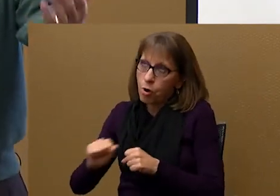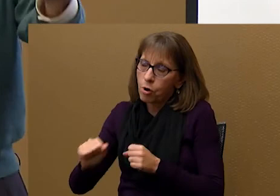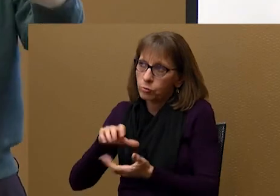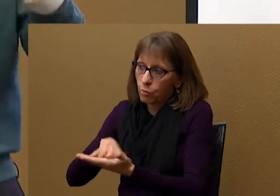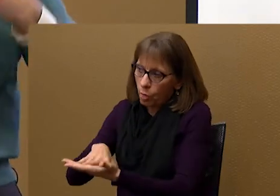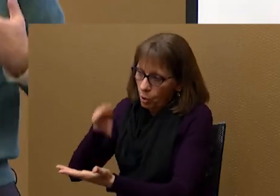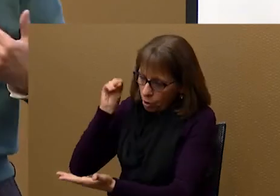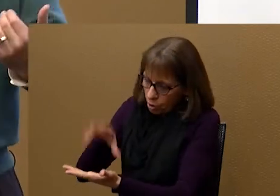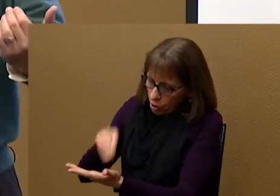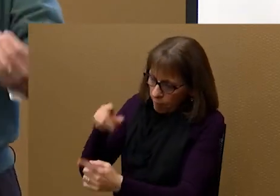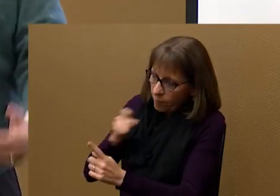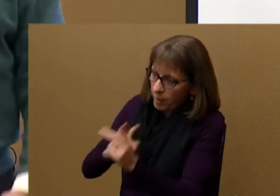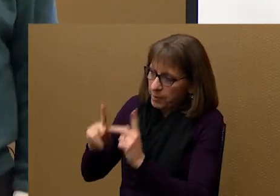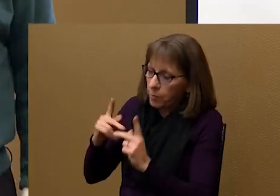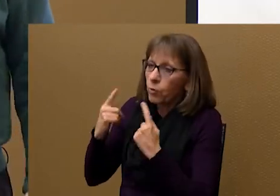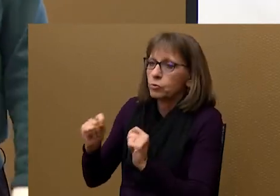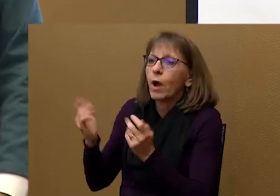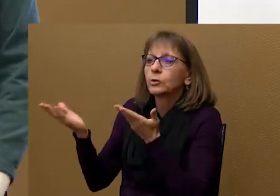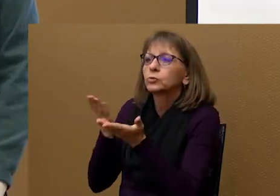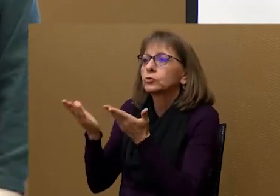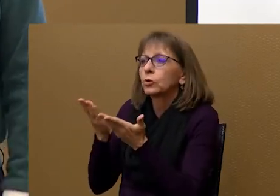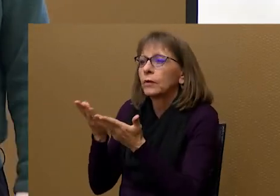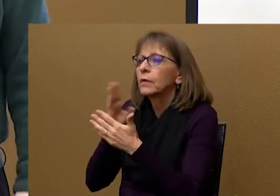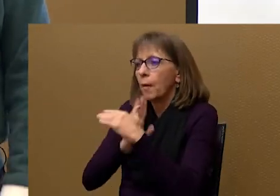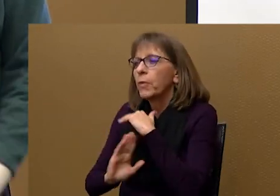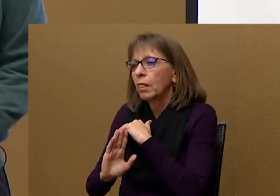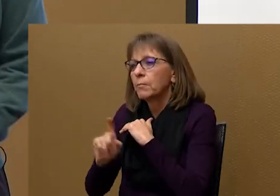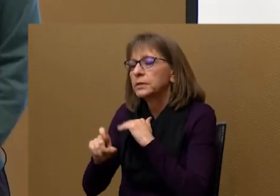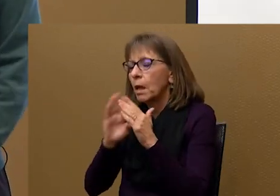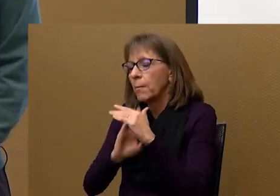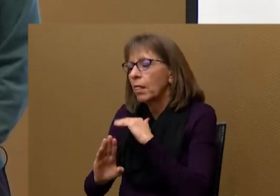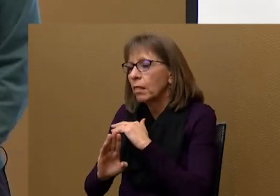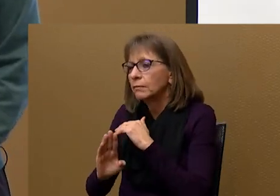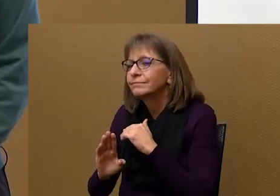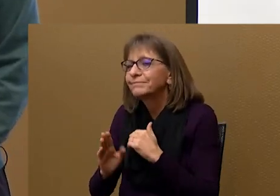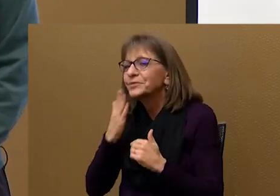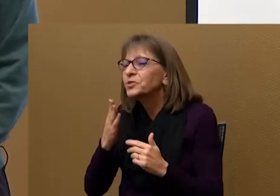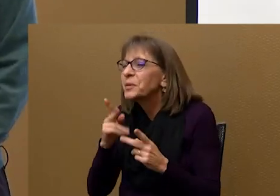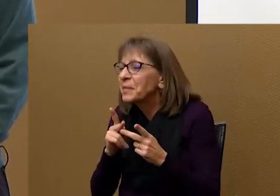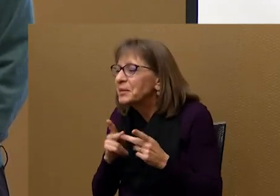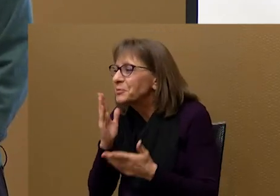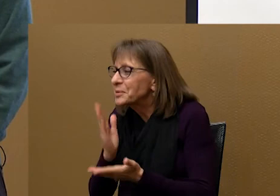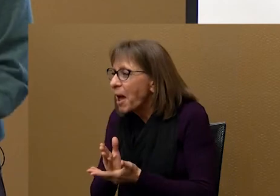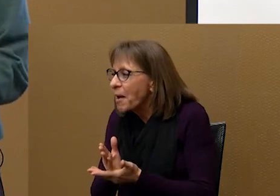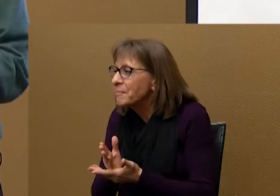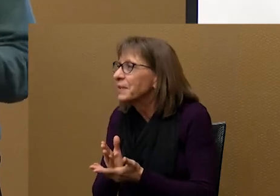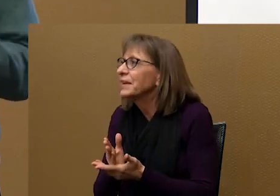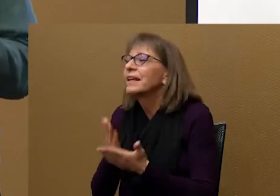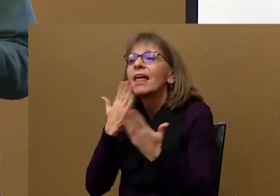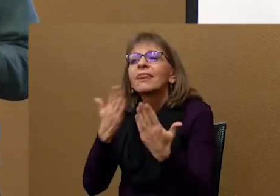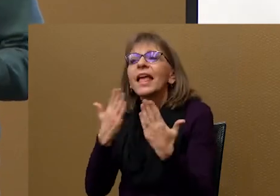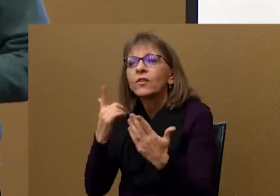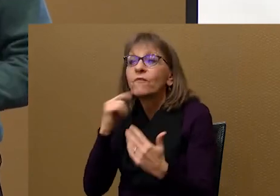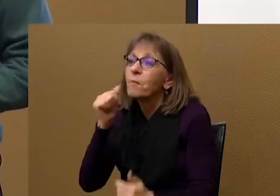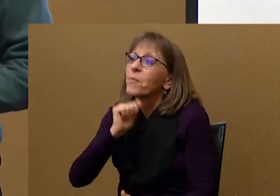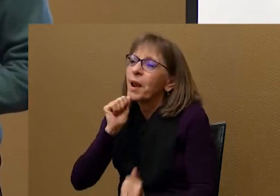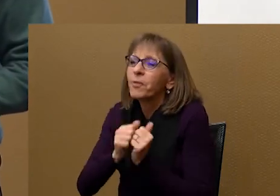learn from the people we're trying to serve? And probably that's a good place to stop. So